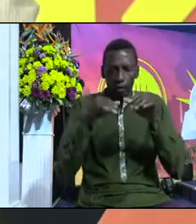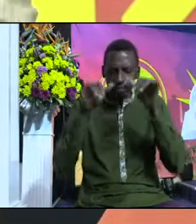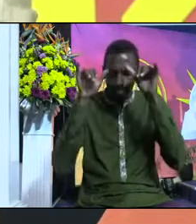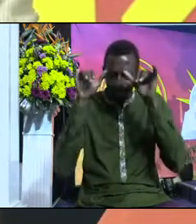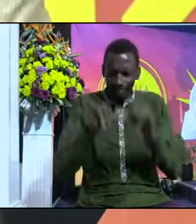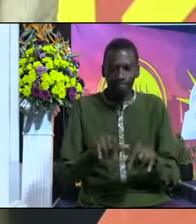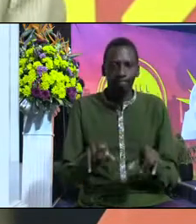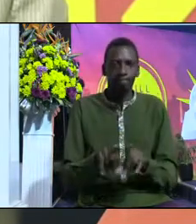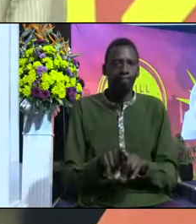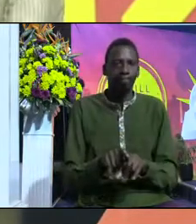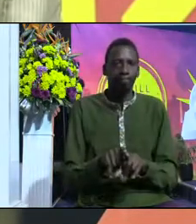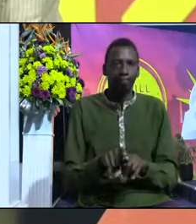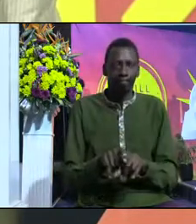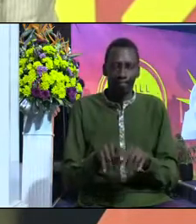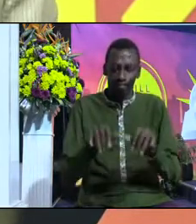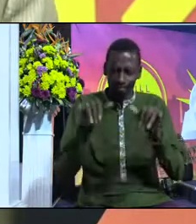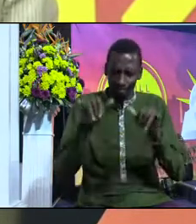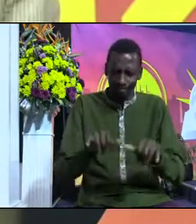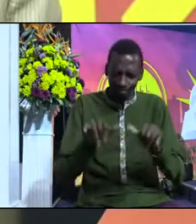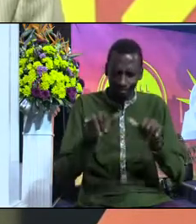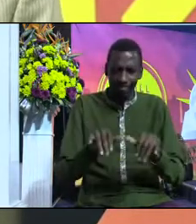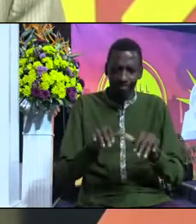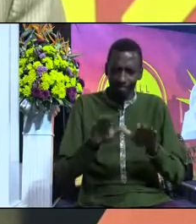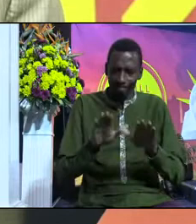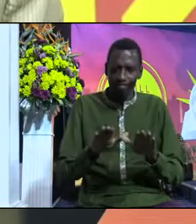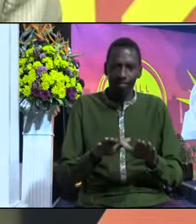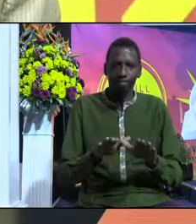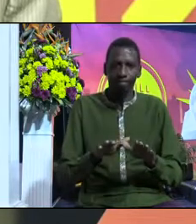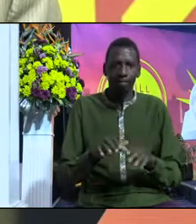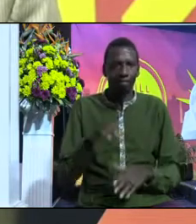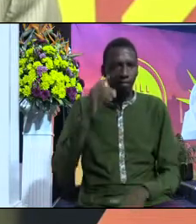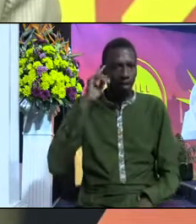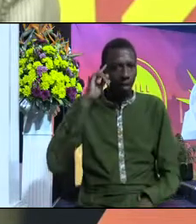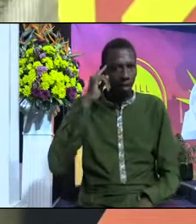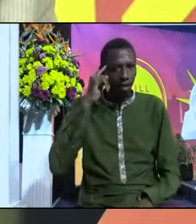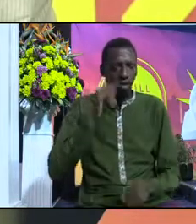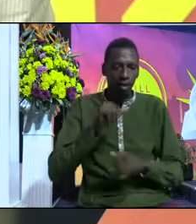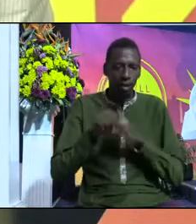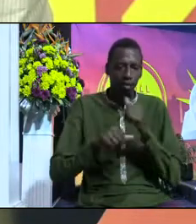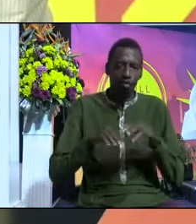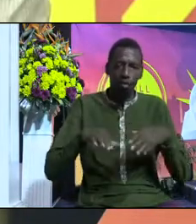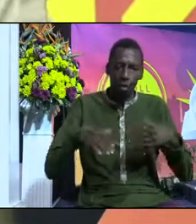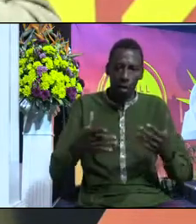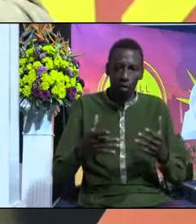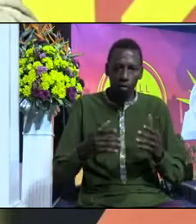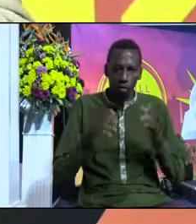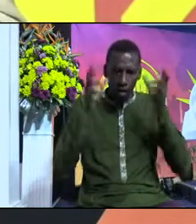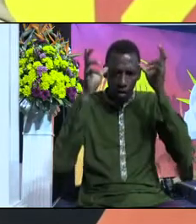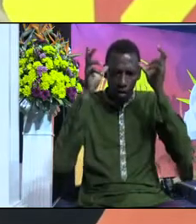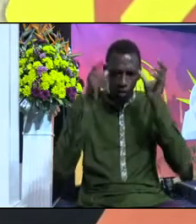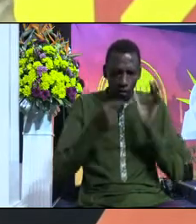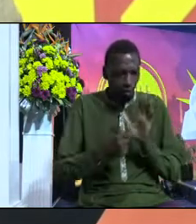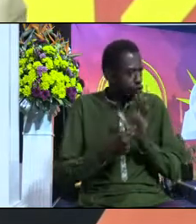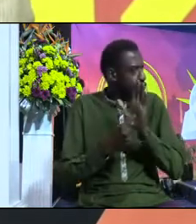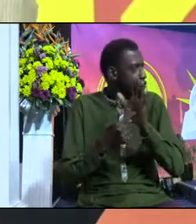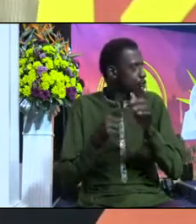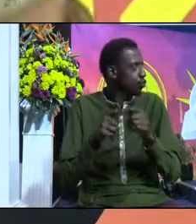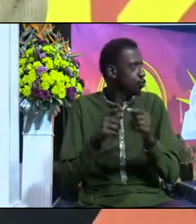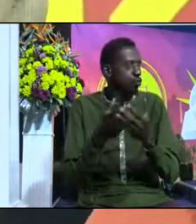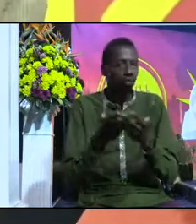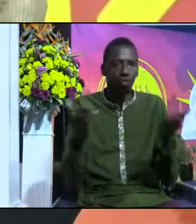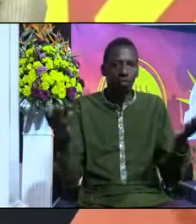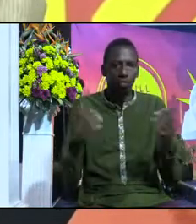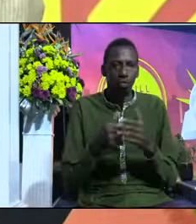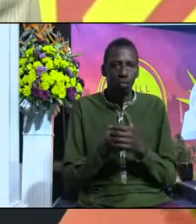it, wallow in it. Think of how the devil reveals to you what should have,